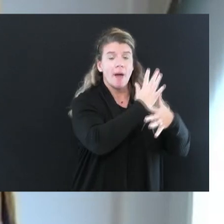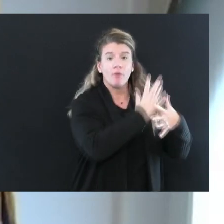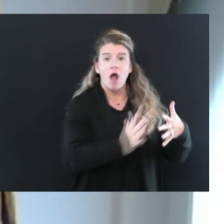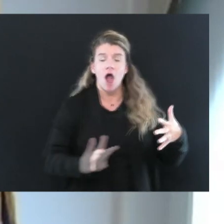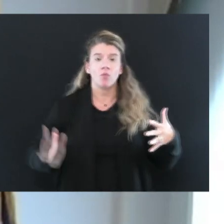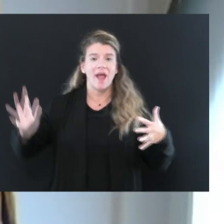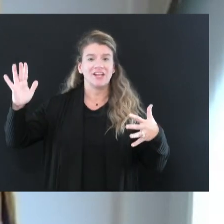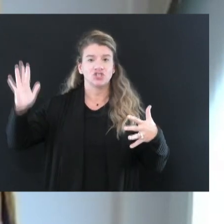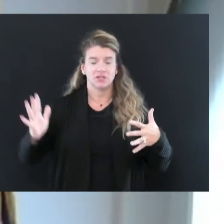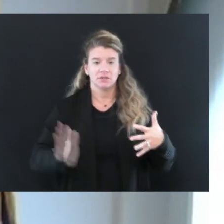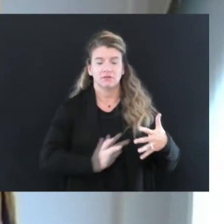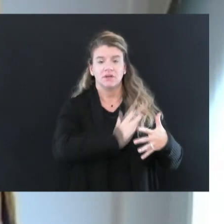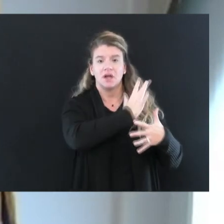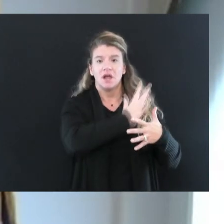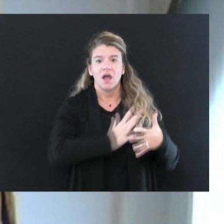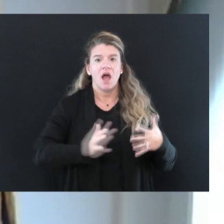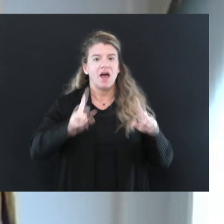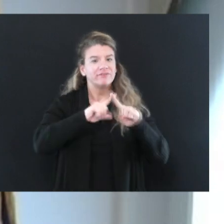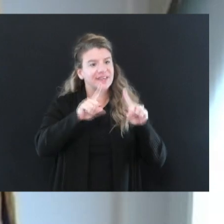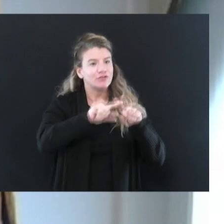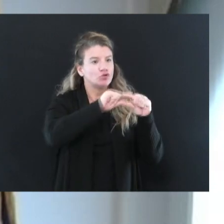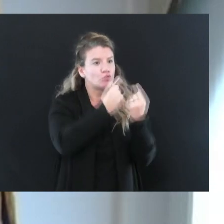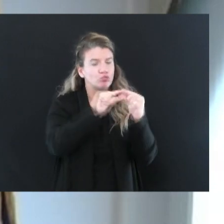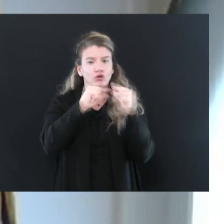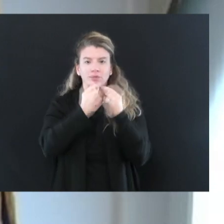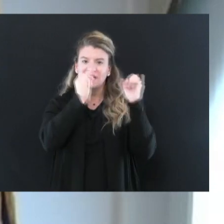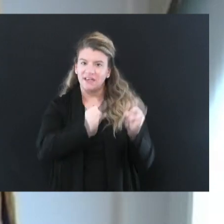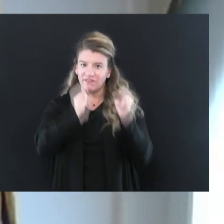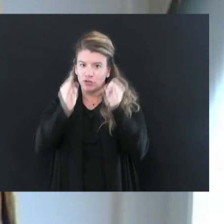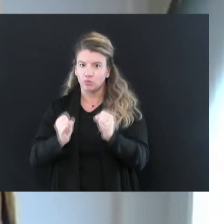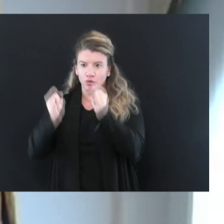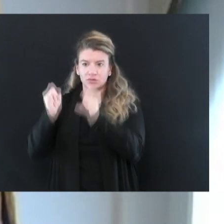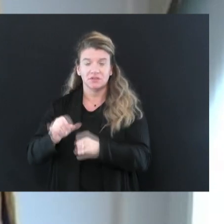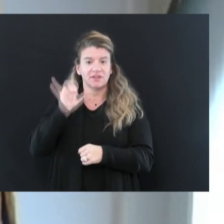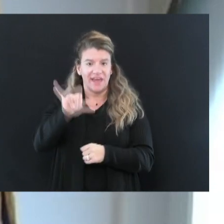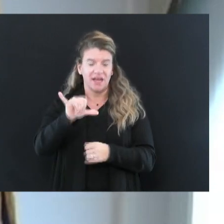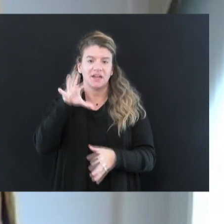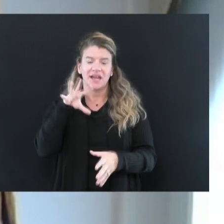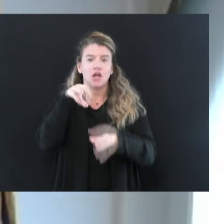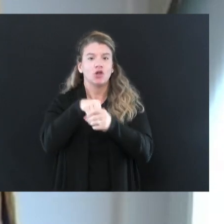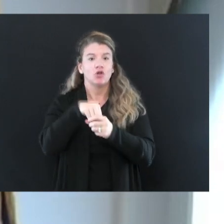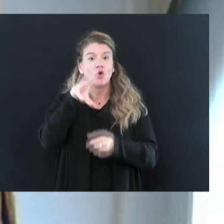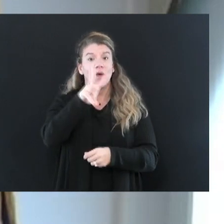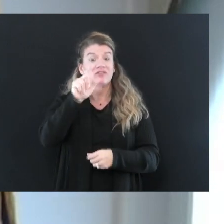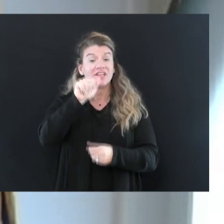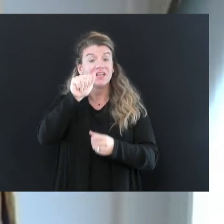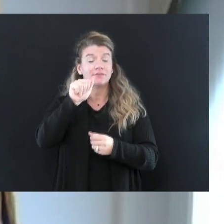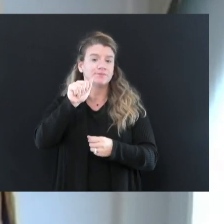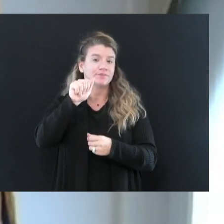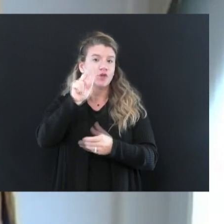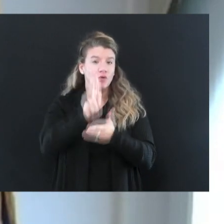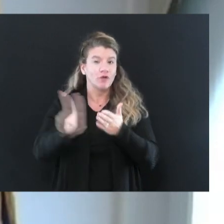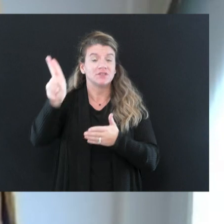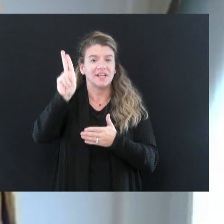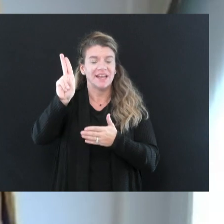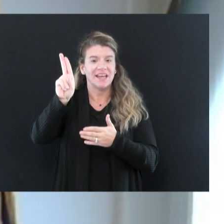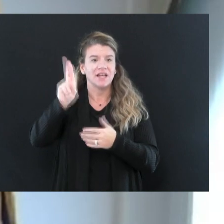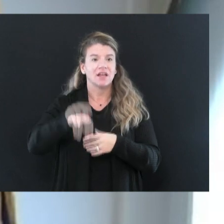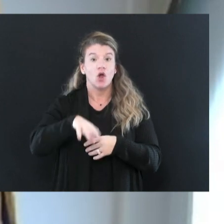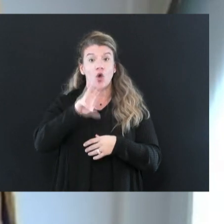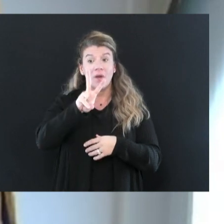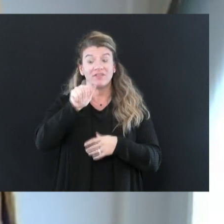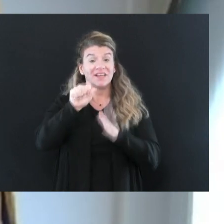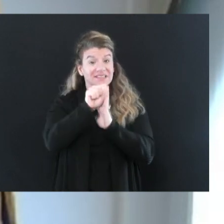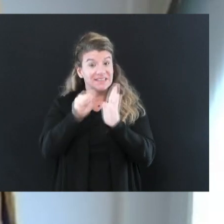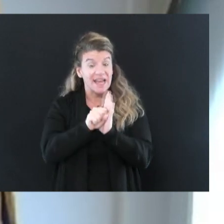a broad range of groups and individuals on this, including West Virginia University, West Virginia State